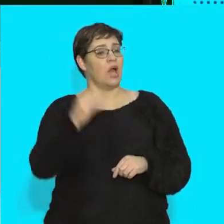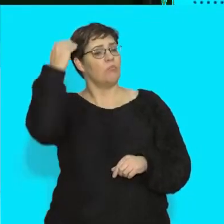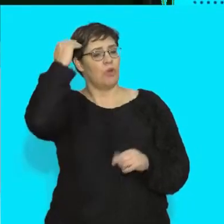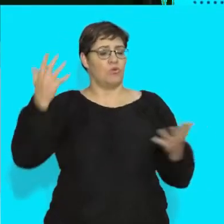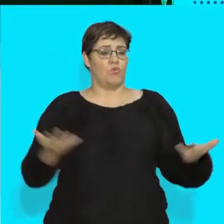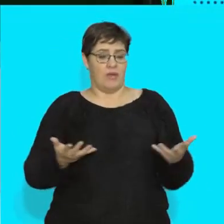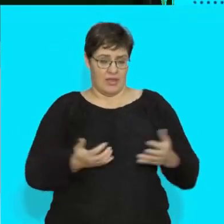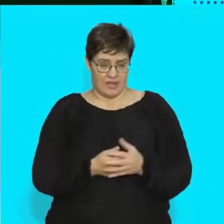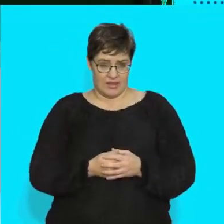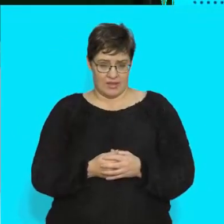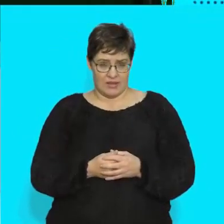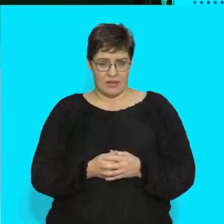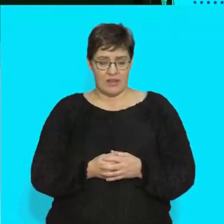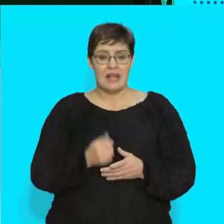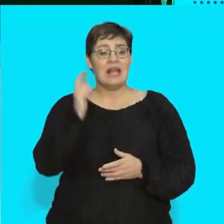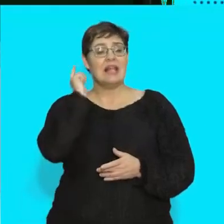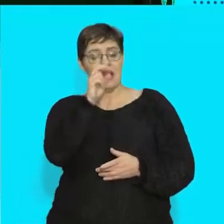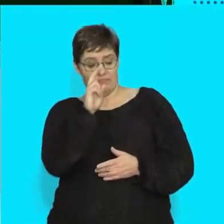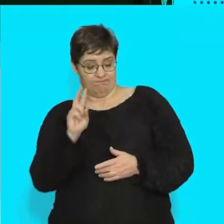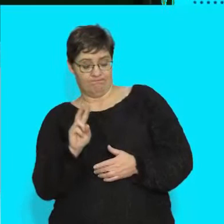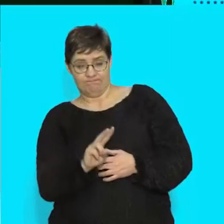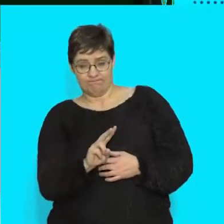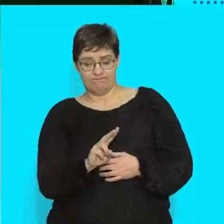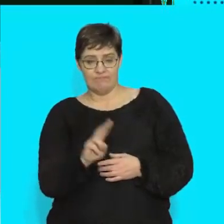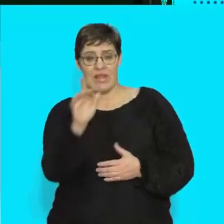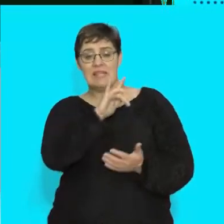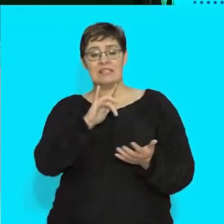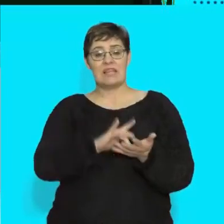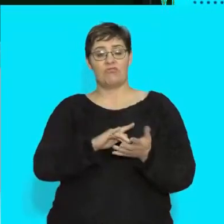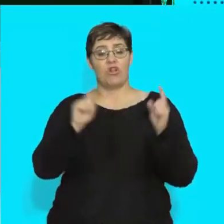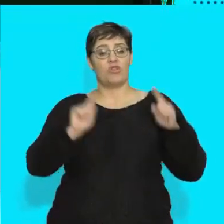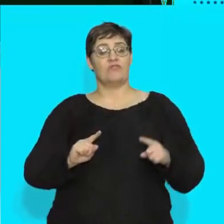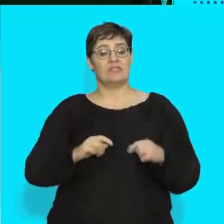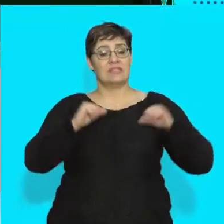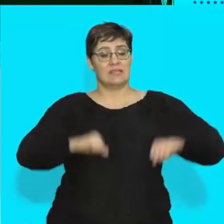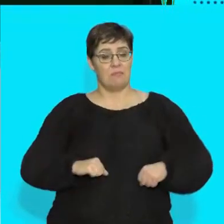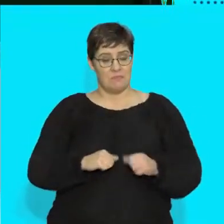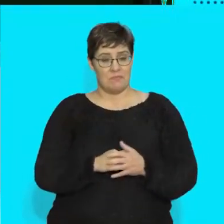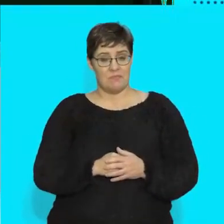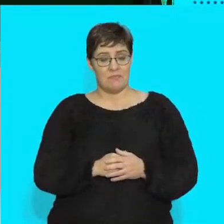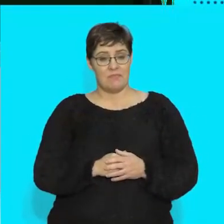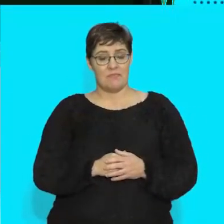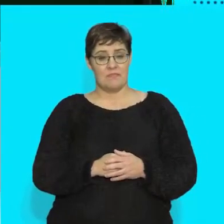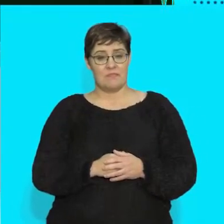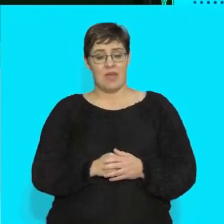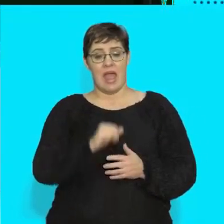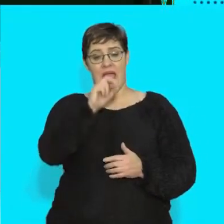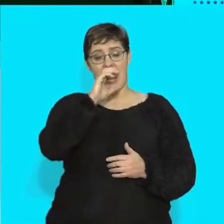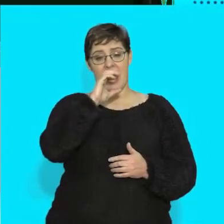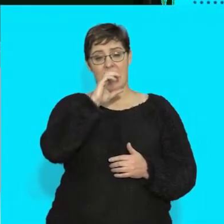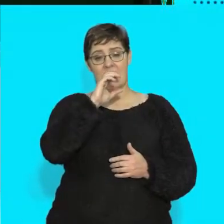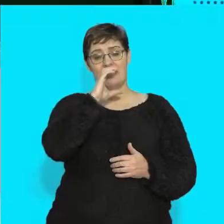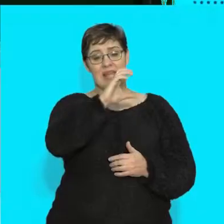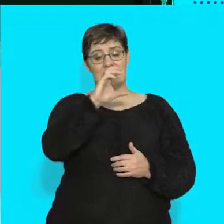brain. Later on, when you look at the central nervous system, you're going to study the brain. And the brain has got very